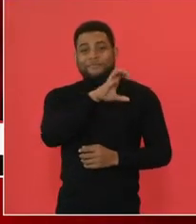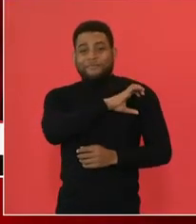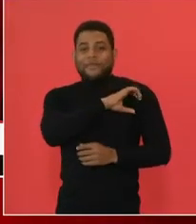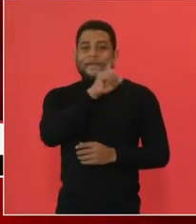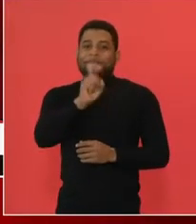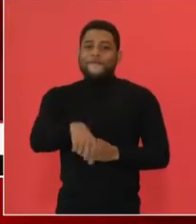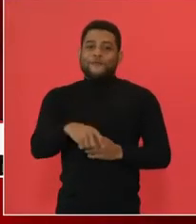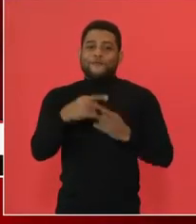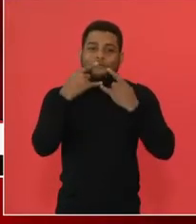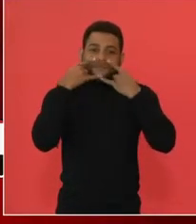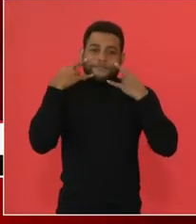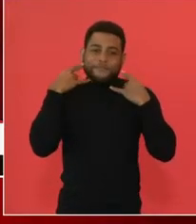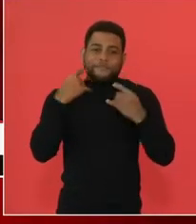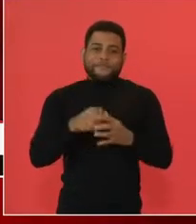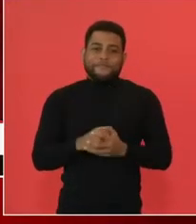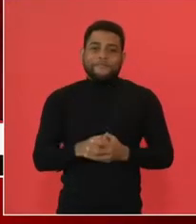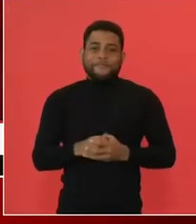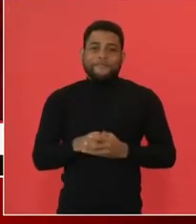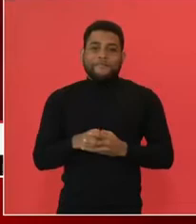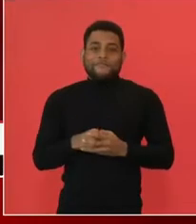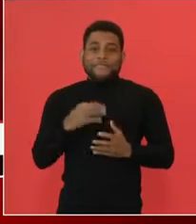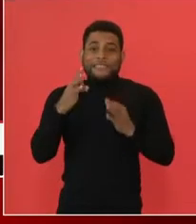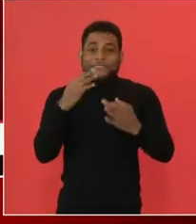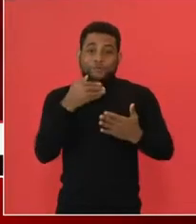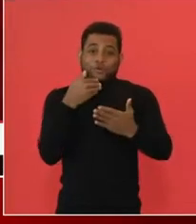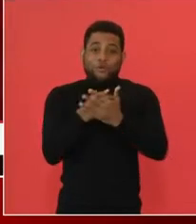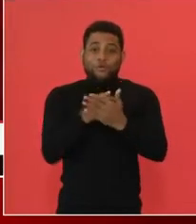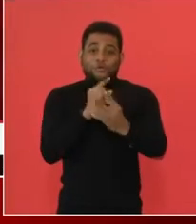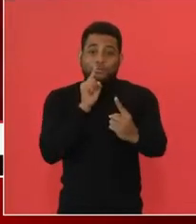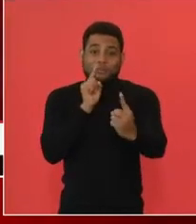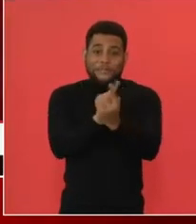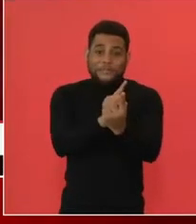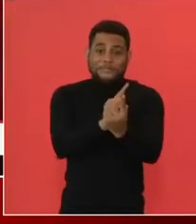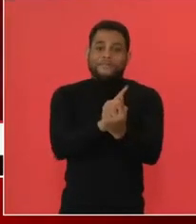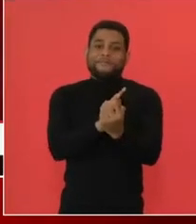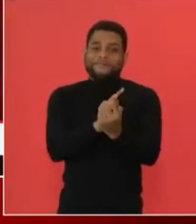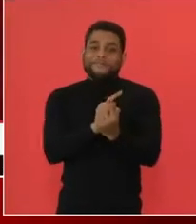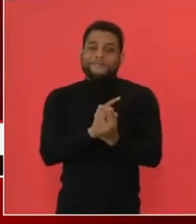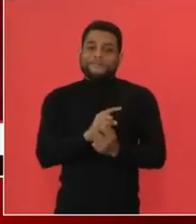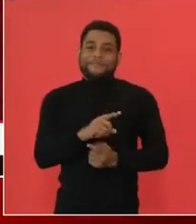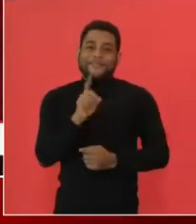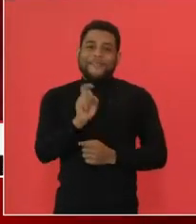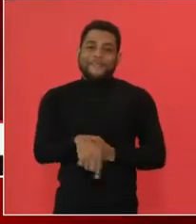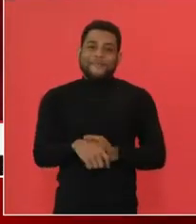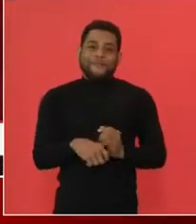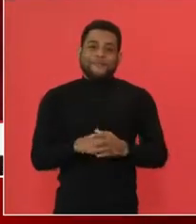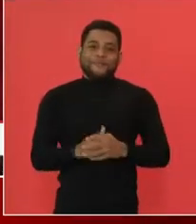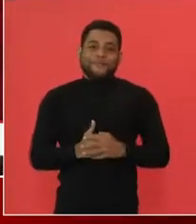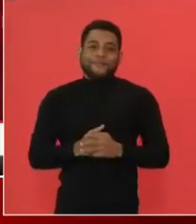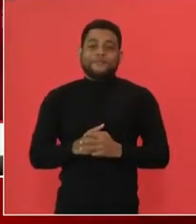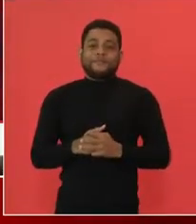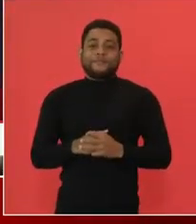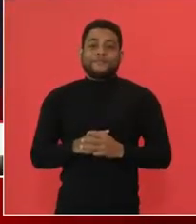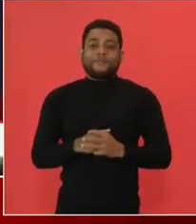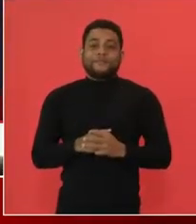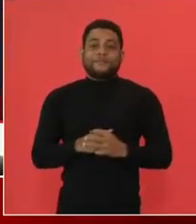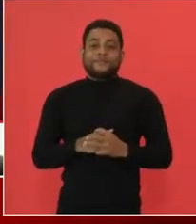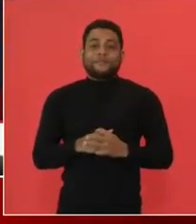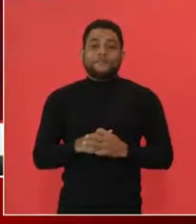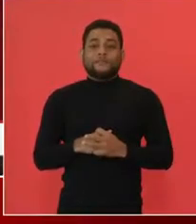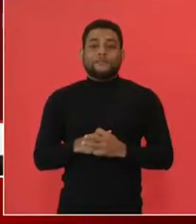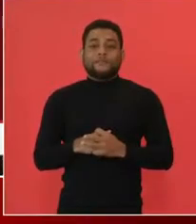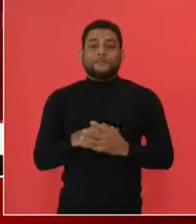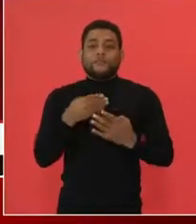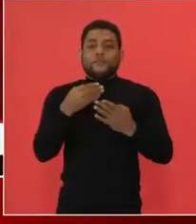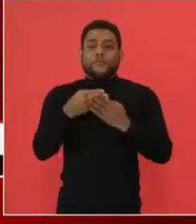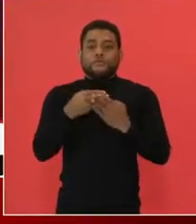If they're in close proximity. And I think it's also a time that we define what close proximity is by time. And I